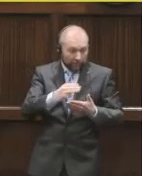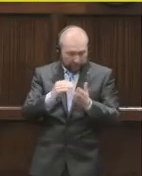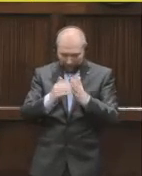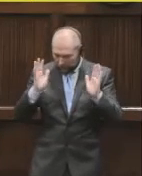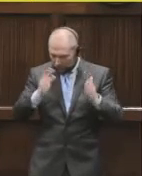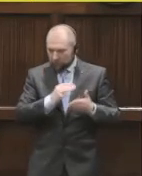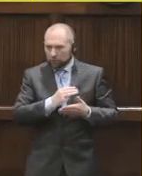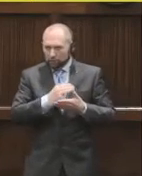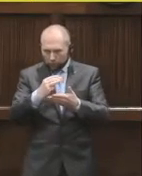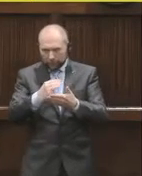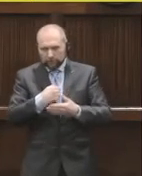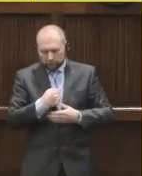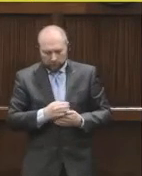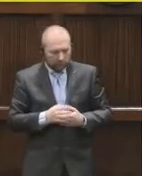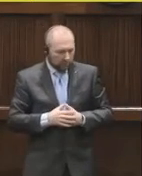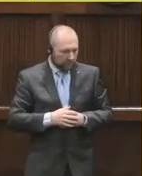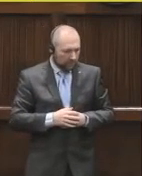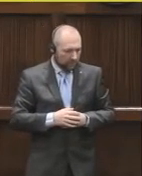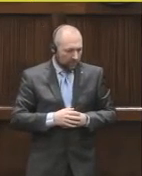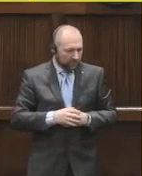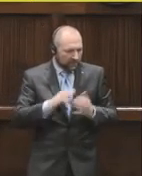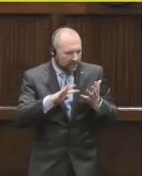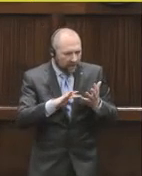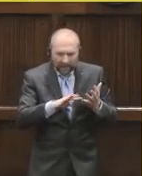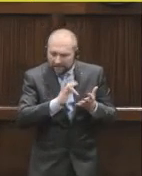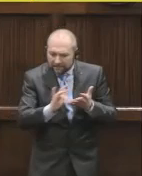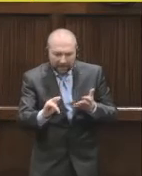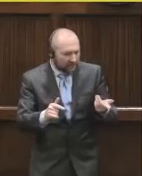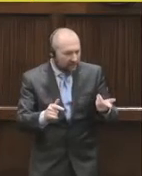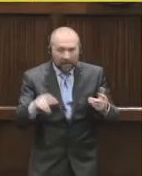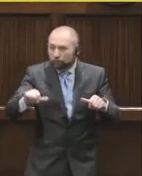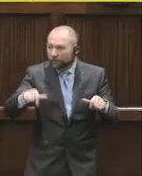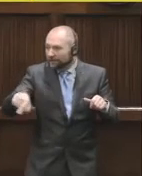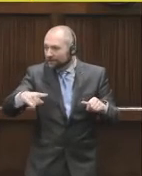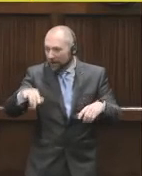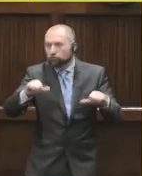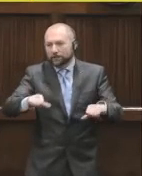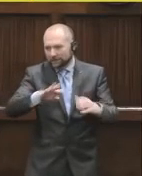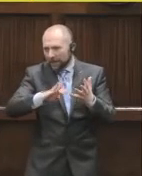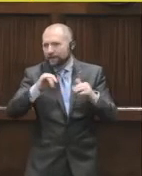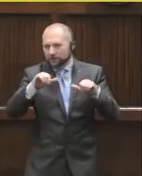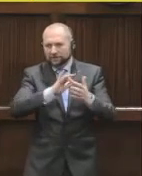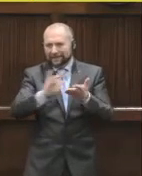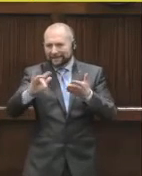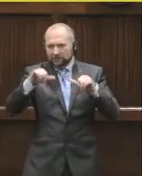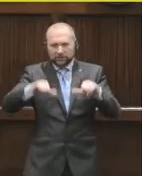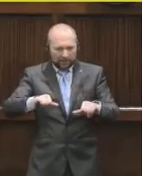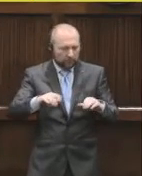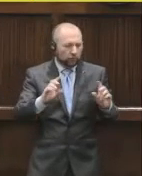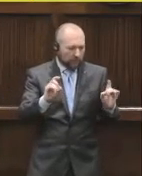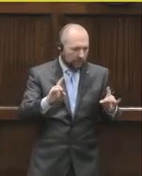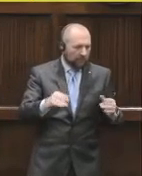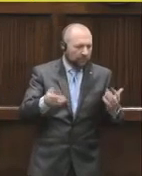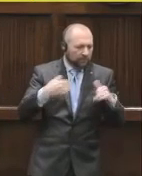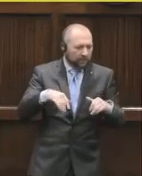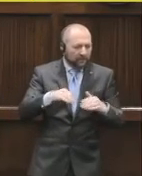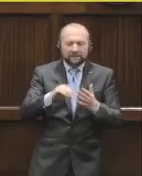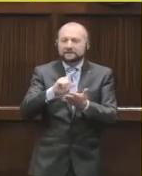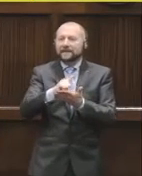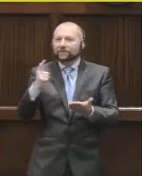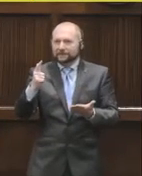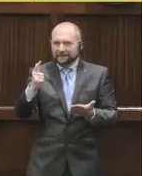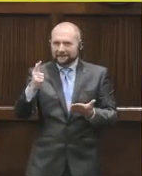Already. Section 9 to be is deleted from the bill. Agreed. Agreed. Amendment